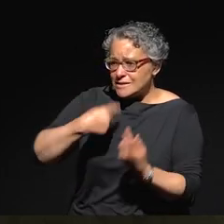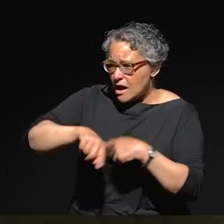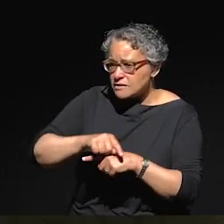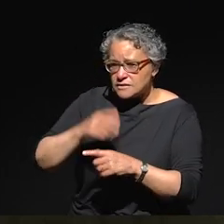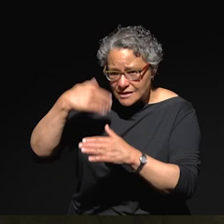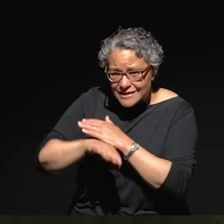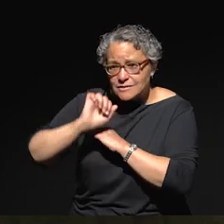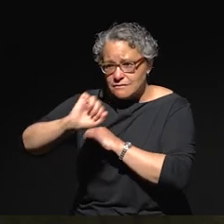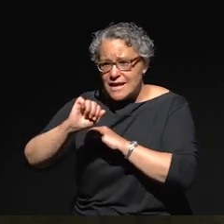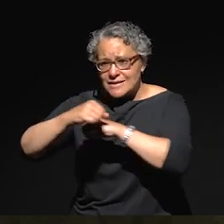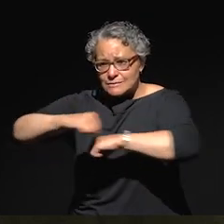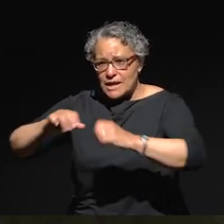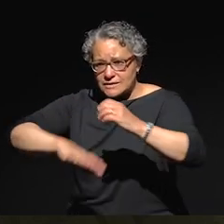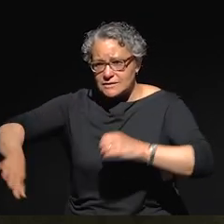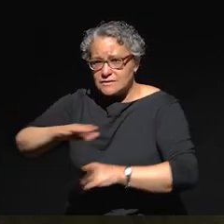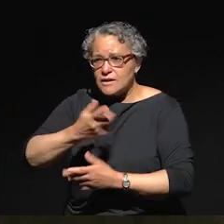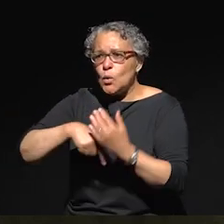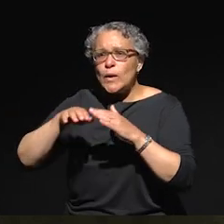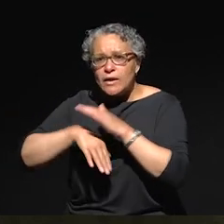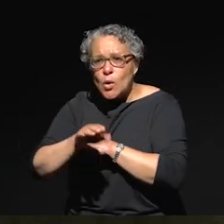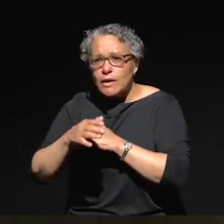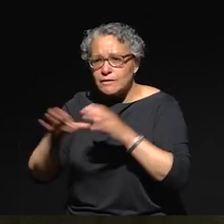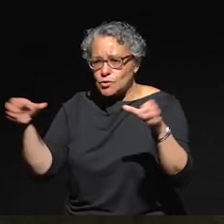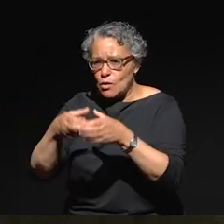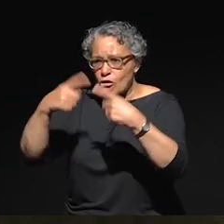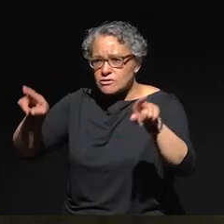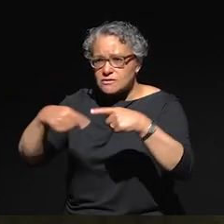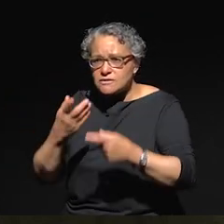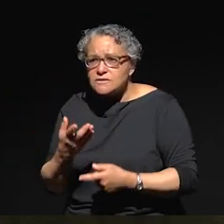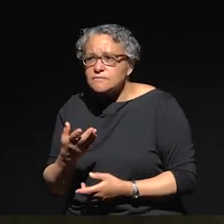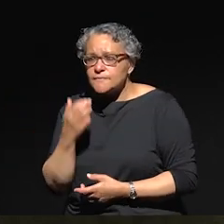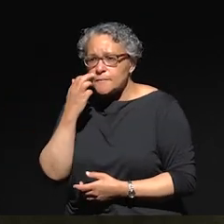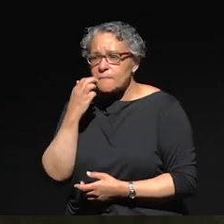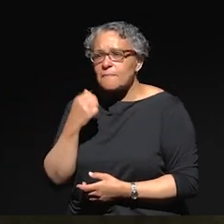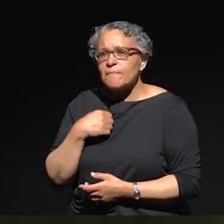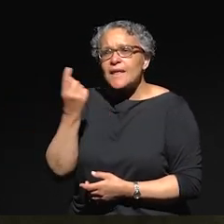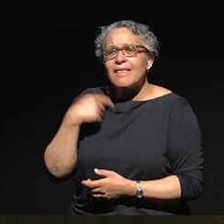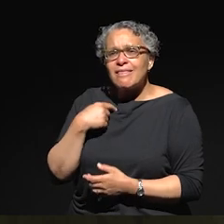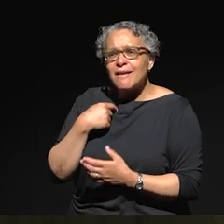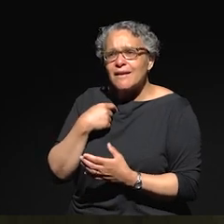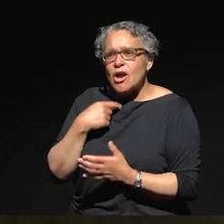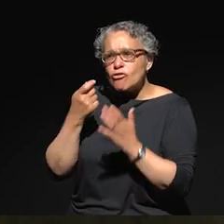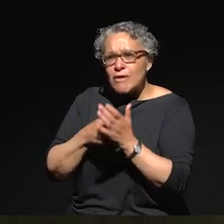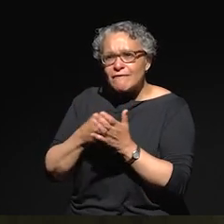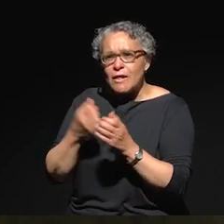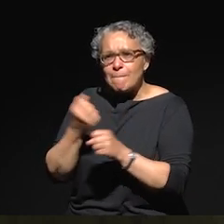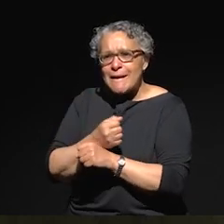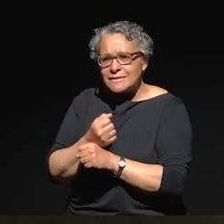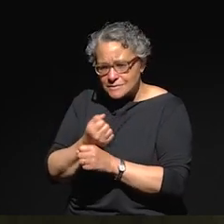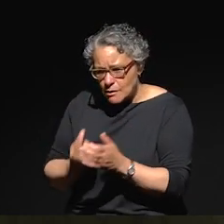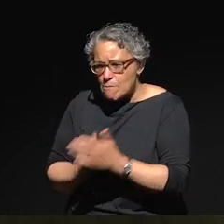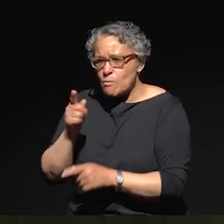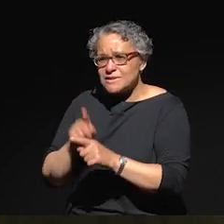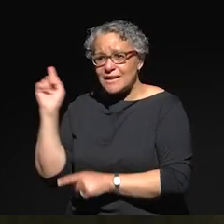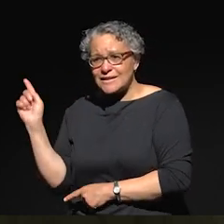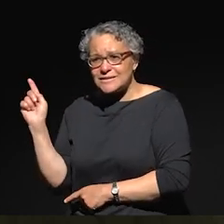entering a concert, a small concert. And I think Raphael is very good at making these relatable moments, embedding these